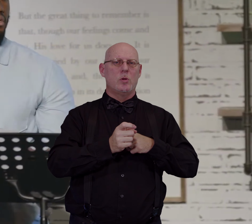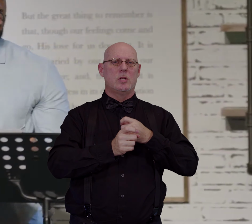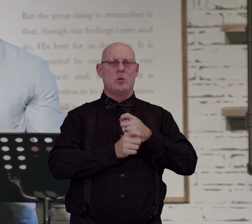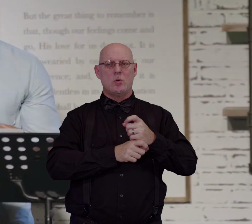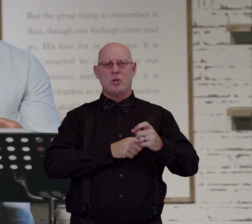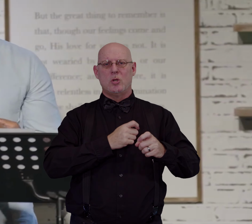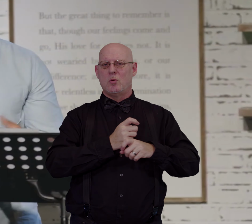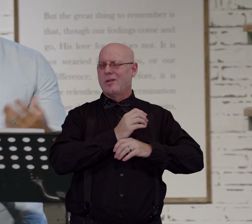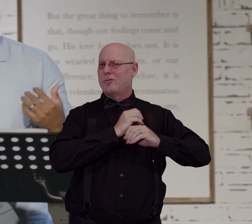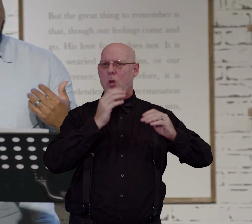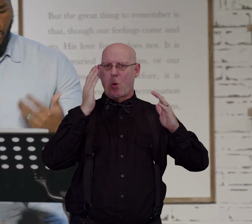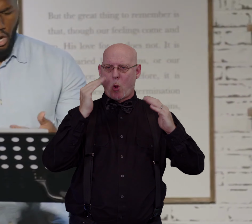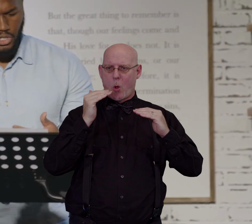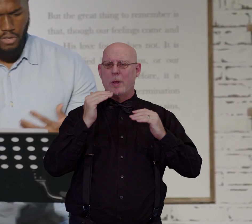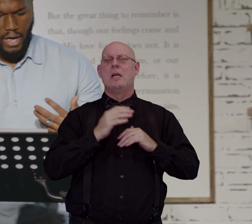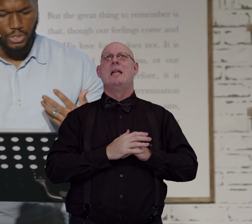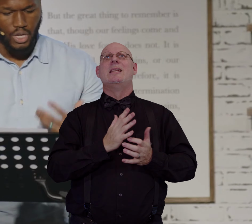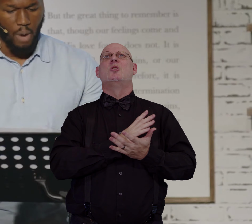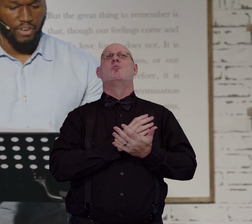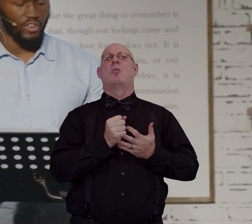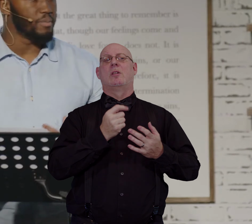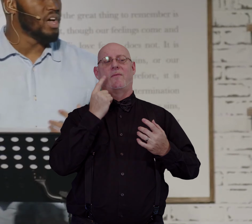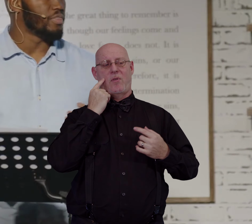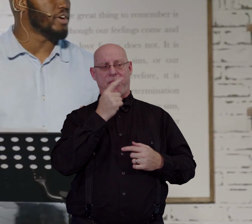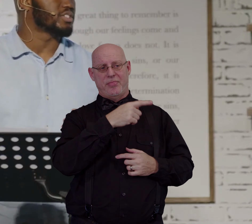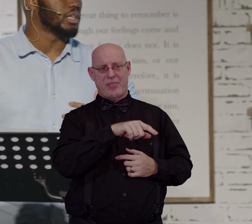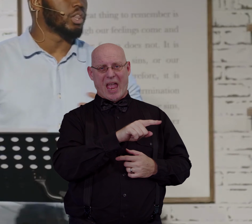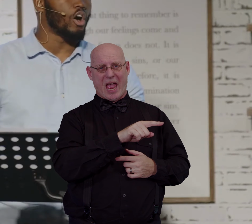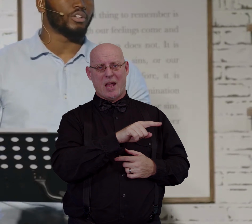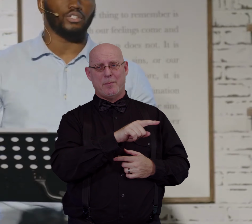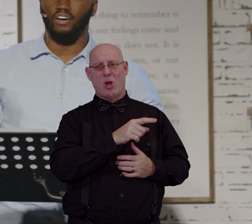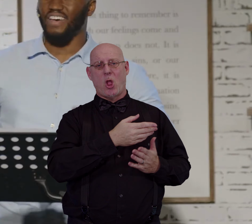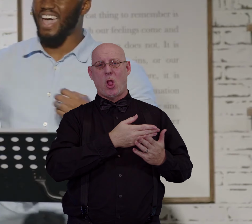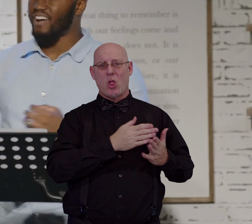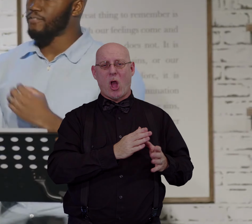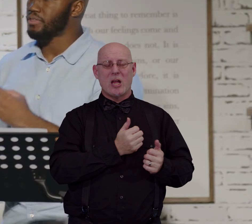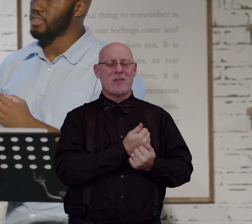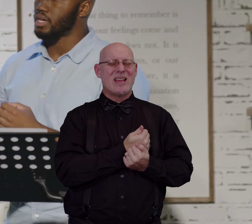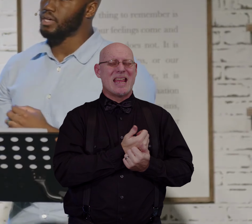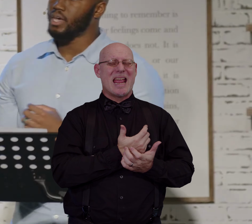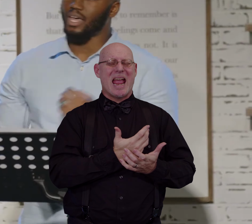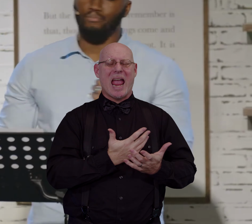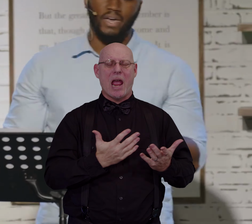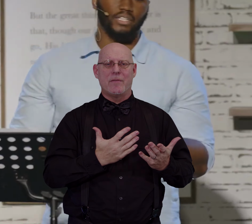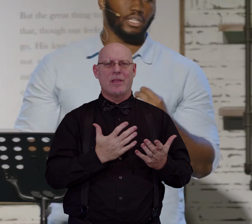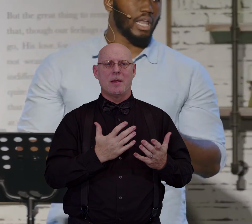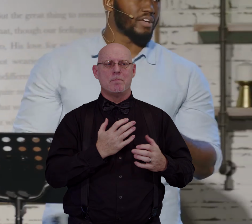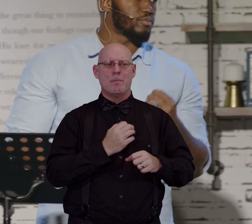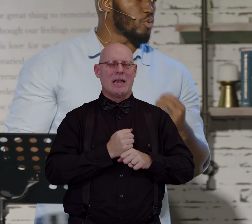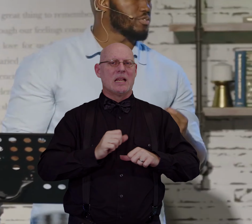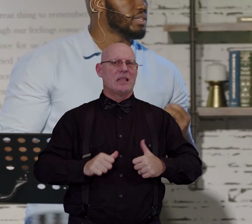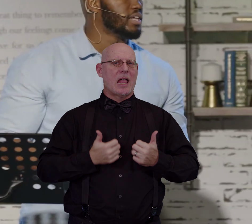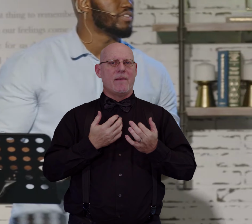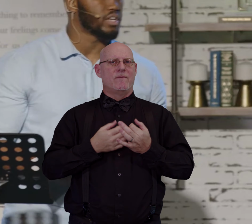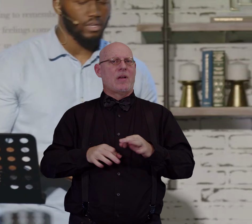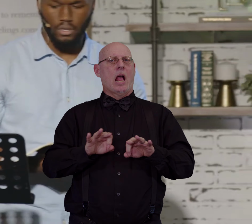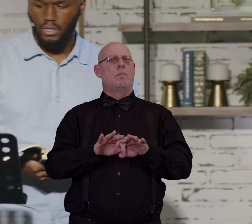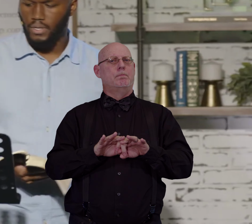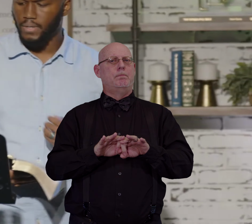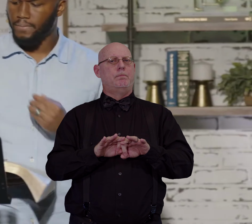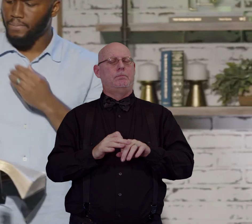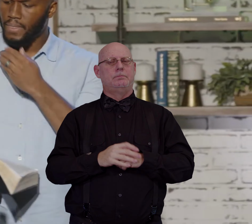hopelessness. There is a destruction that is coming for them. There is a loss of everything that makes life worth